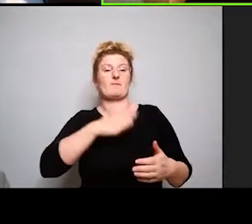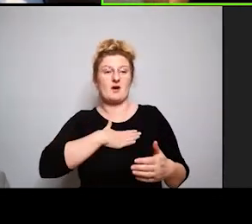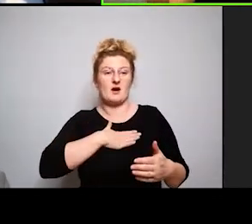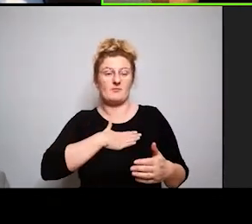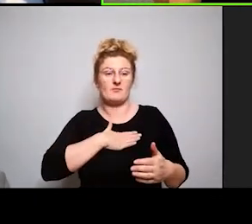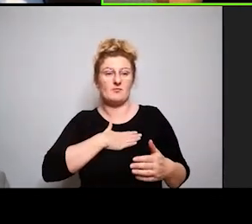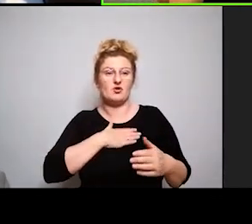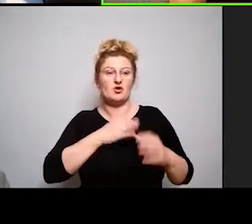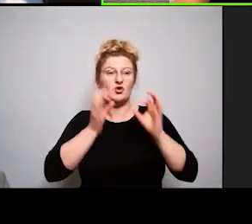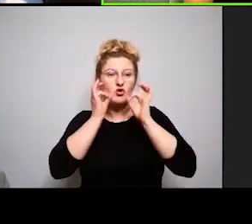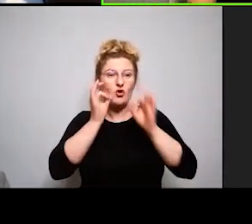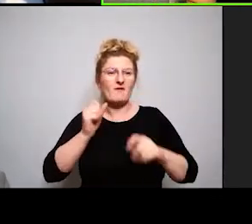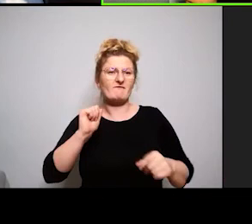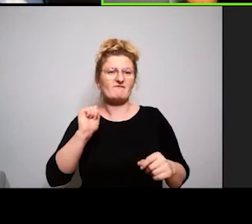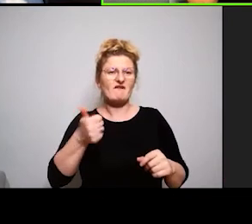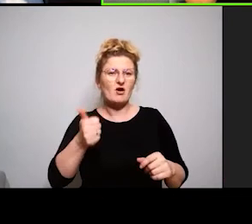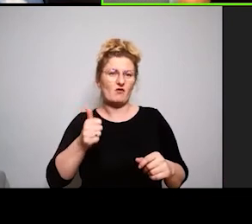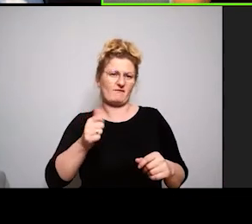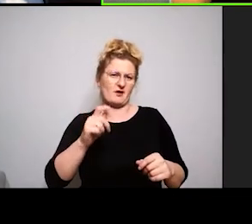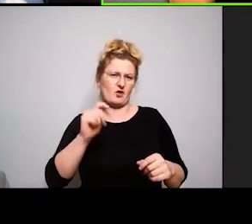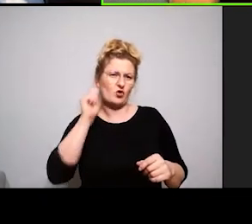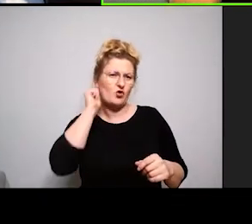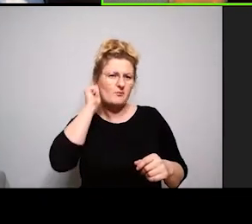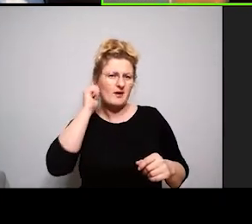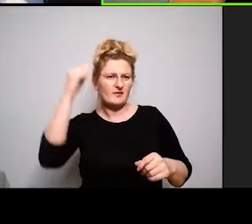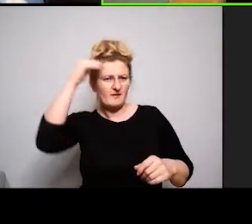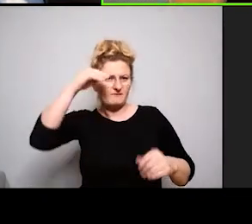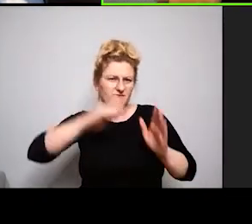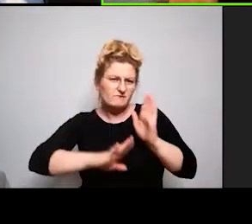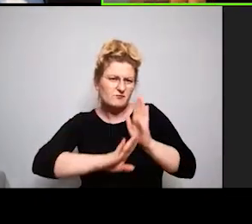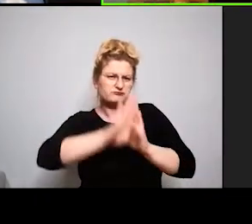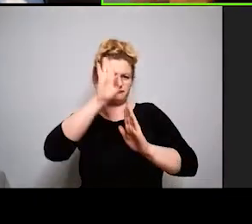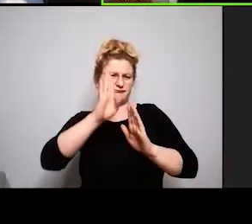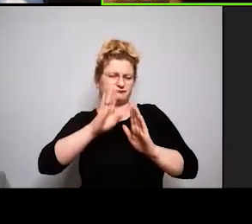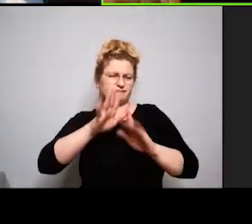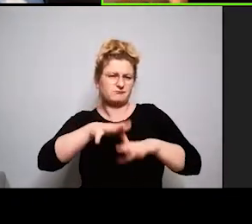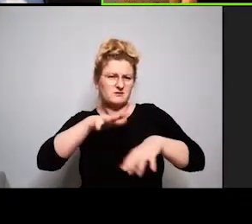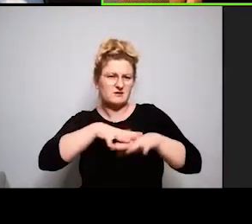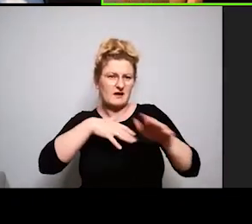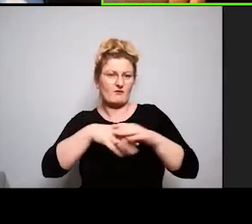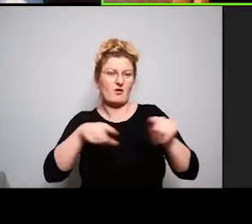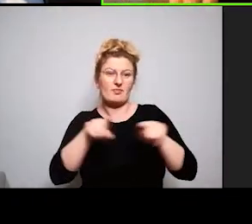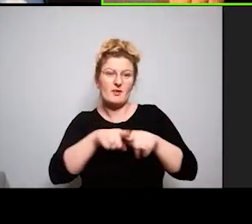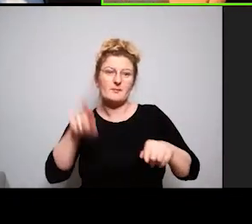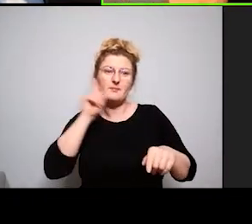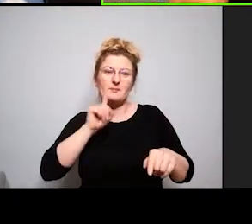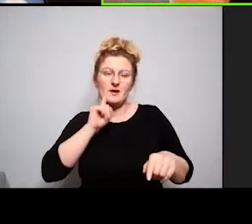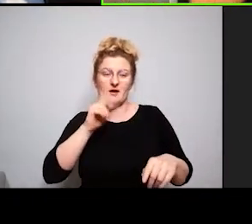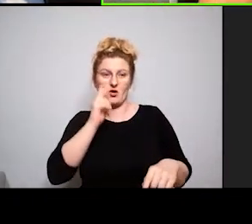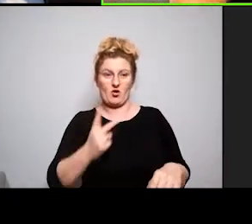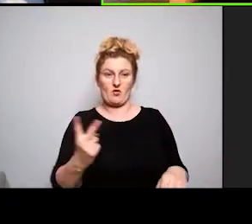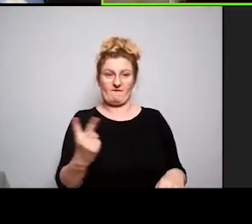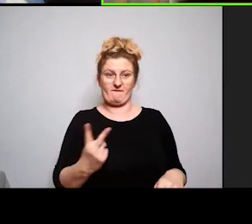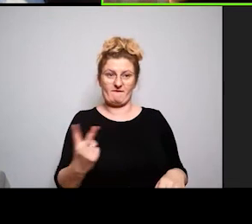both, but both are in a reproductive age, if you pick the